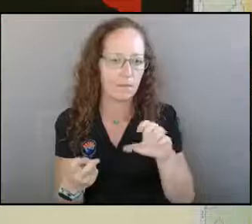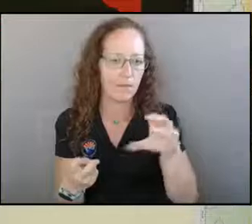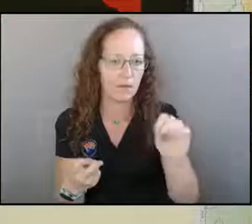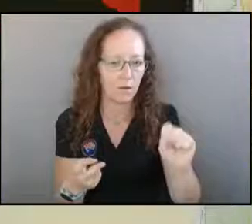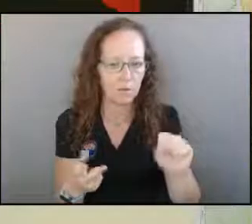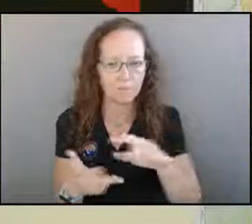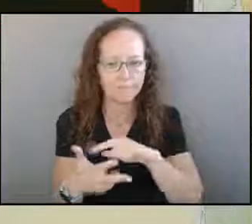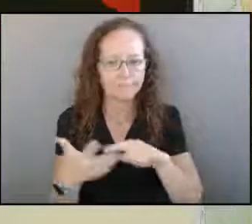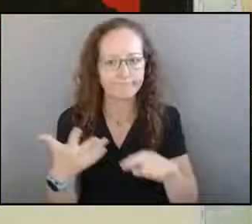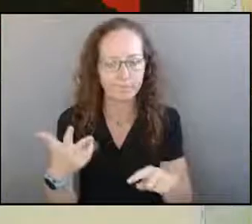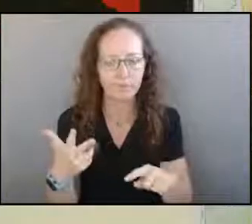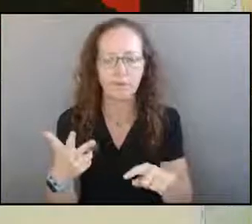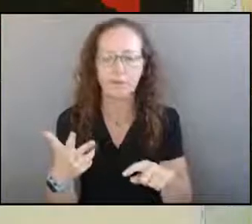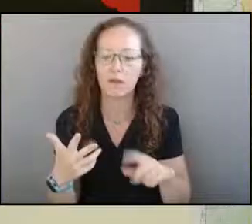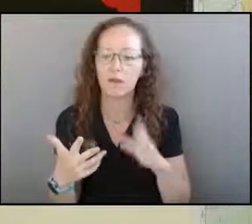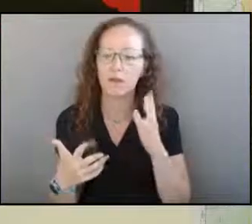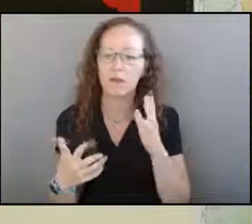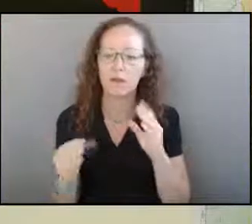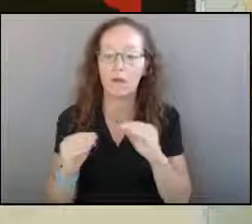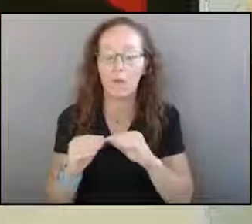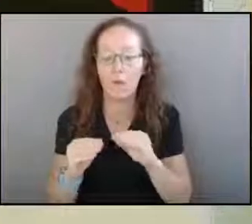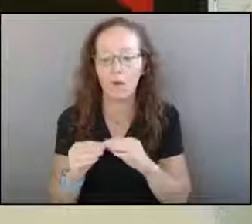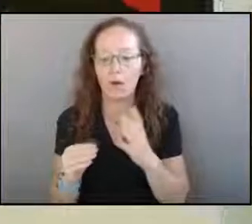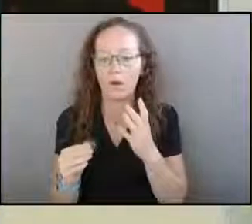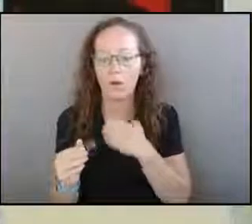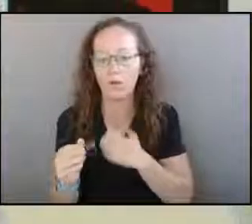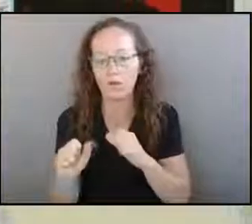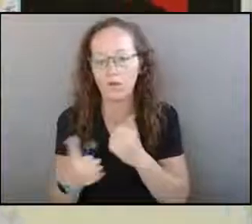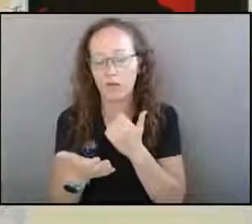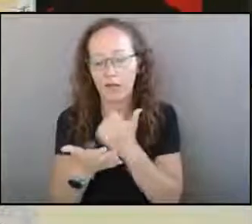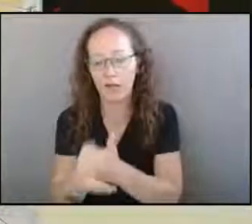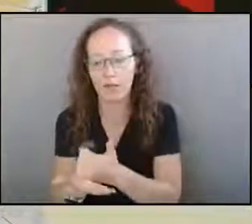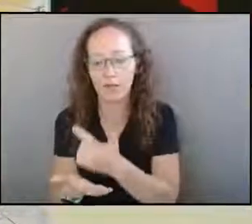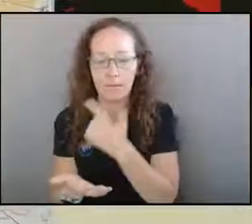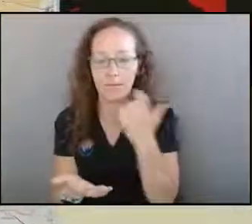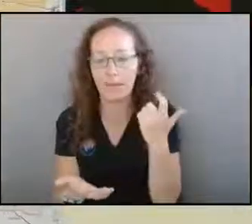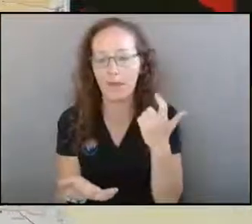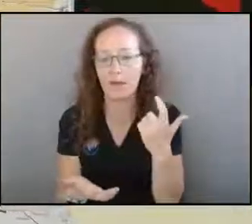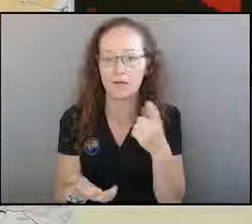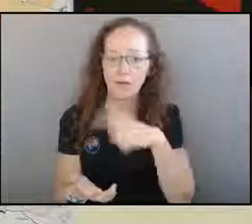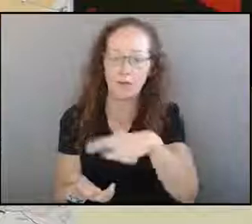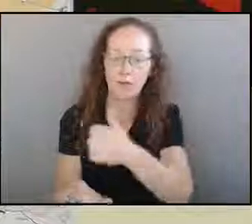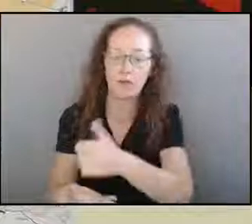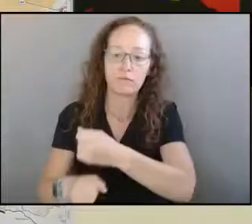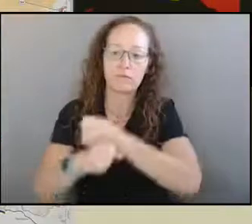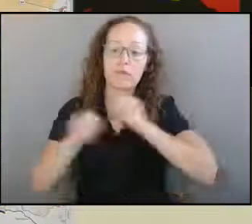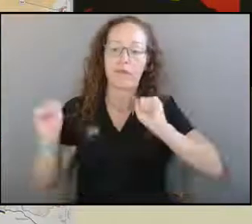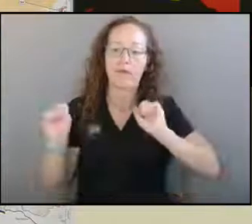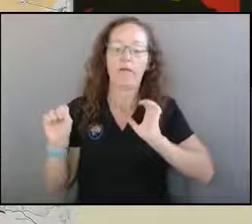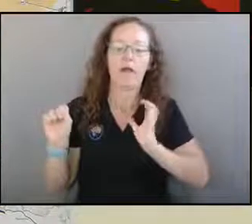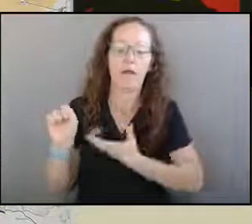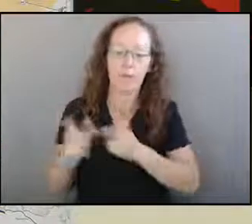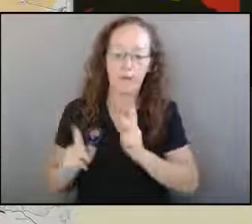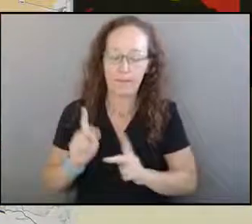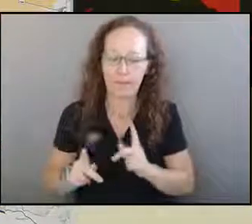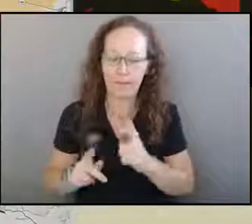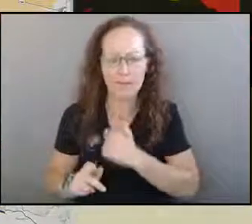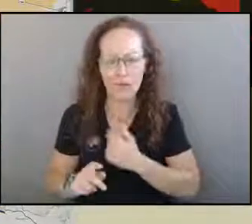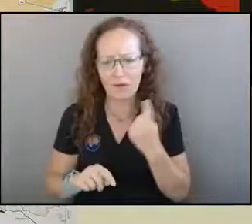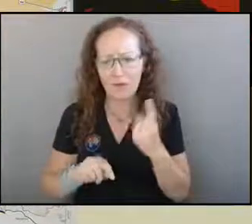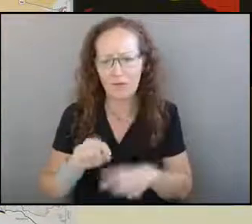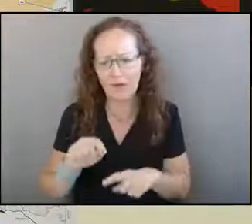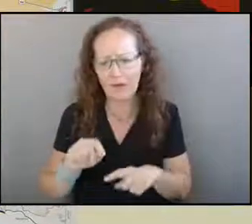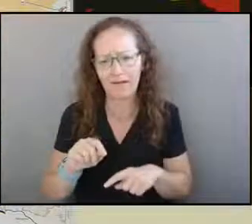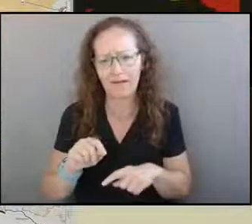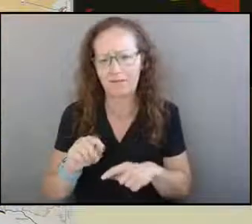you were all there to rescue our people, and I'm so sorry that we can't be there to help you guys more, because unfortunately you can't even get back into the MORA County.